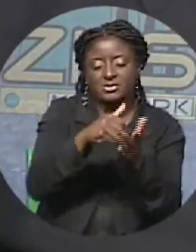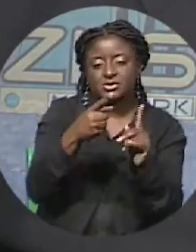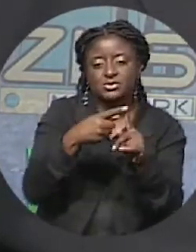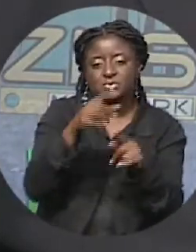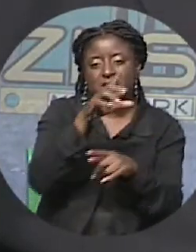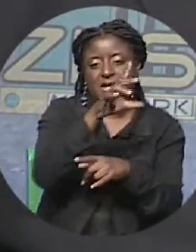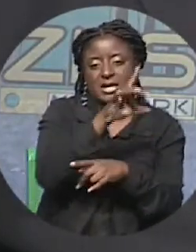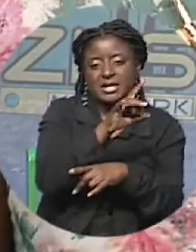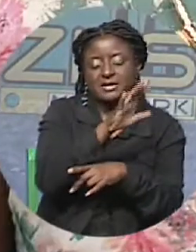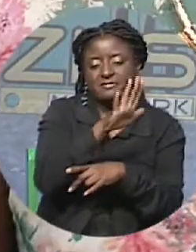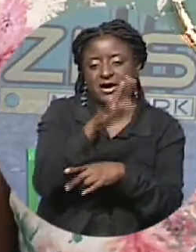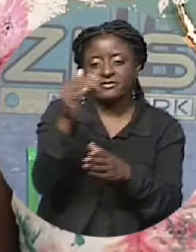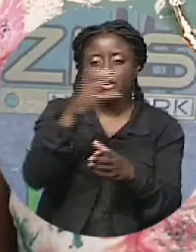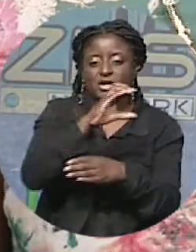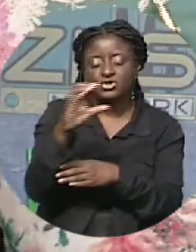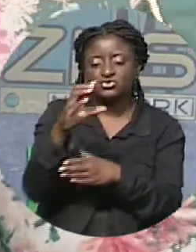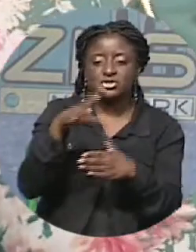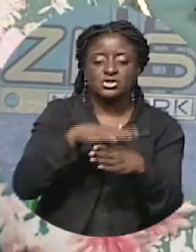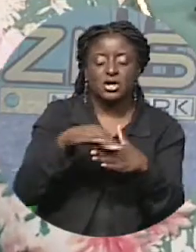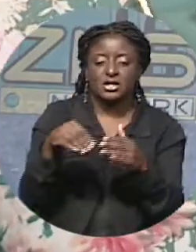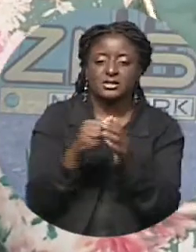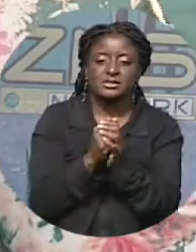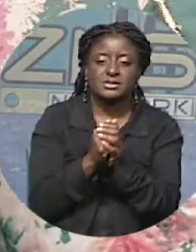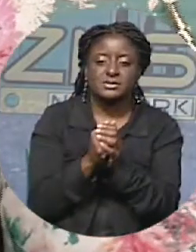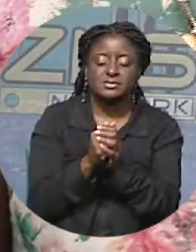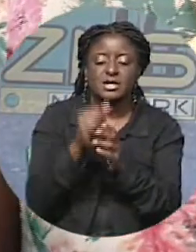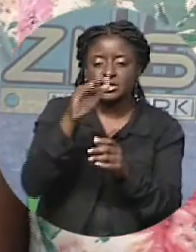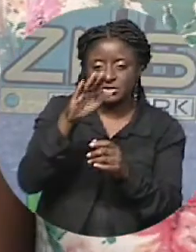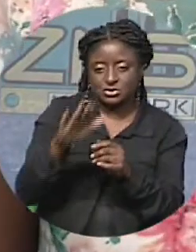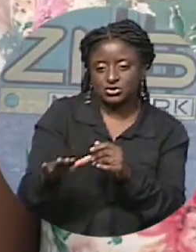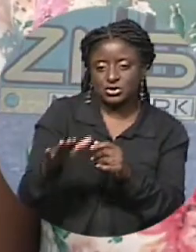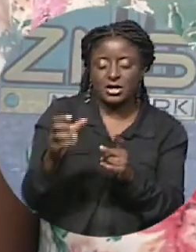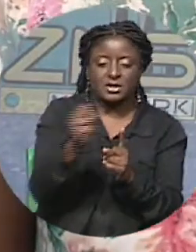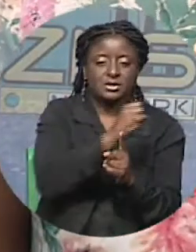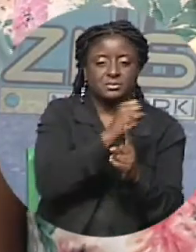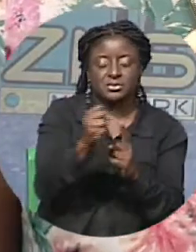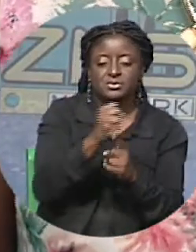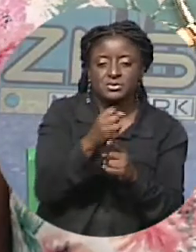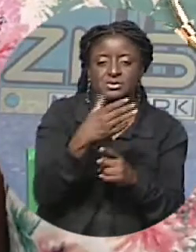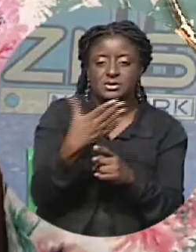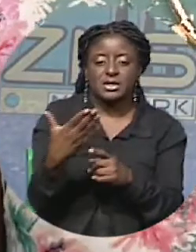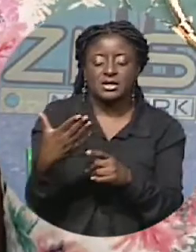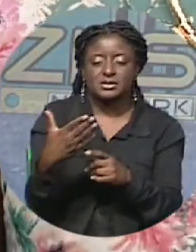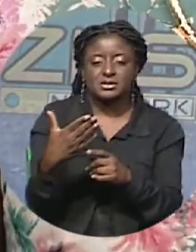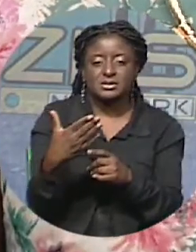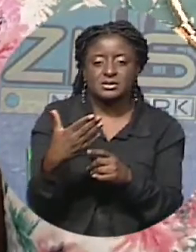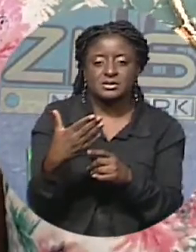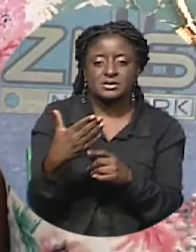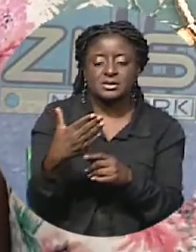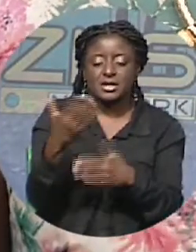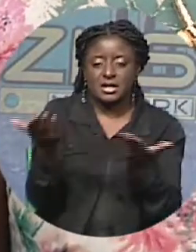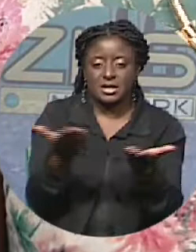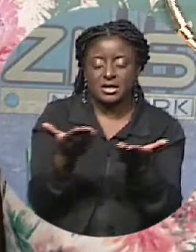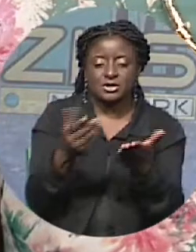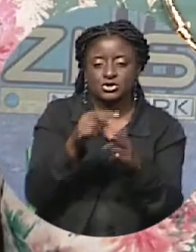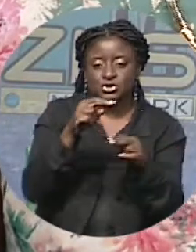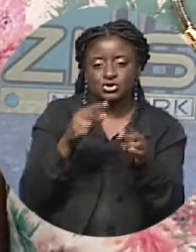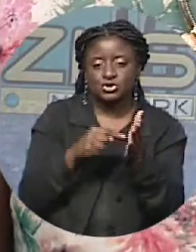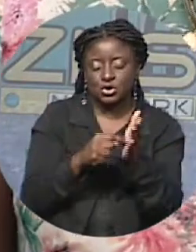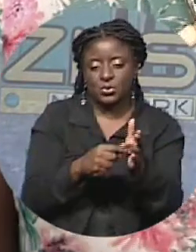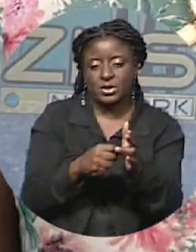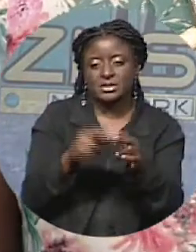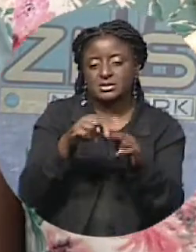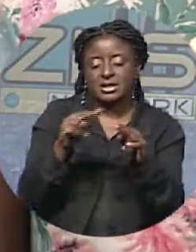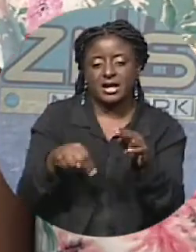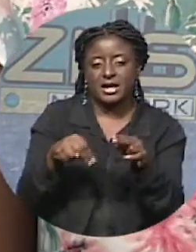$8,500. Child abuse cases in the capital for 2014 showing a slight decline with just under 400 reported